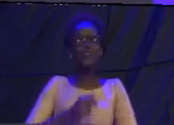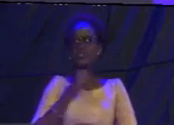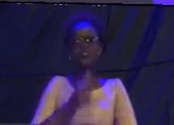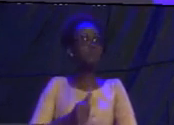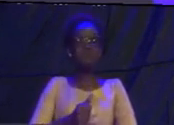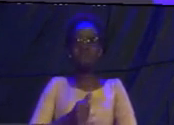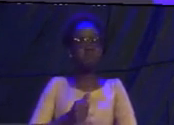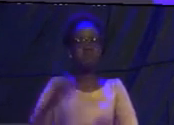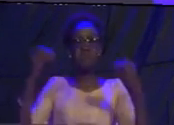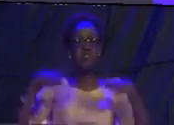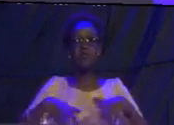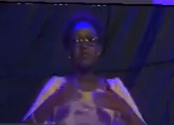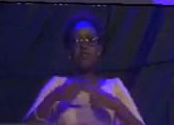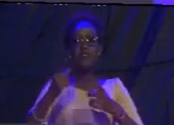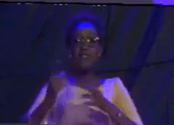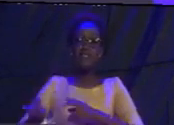Because nothing was moving